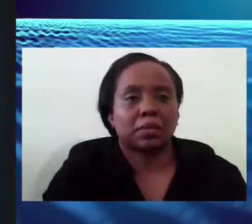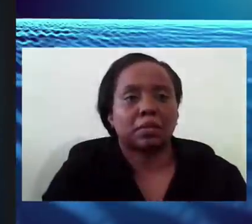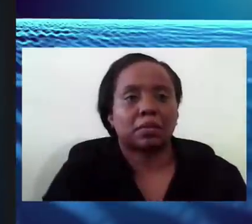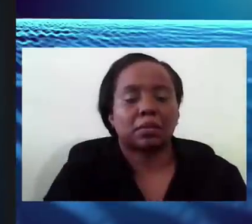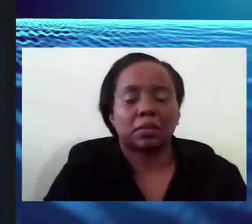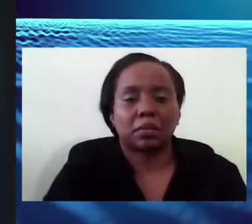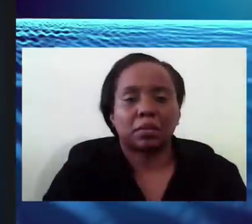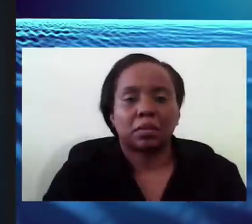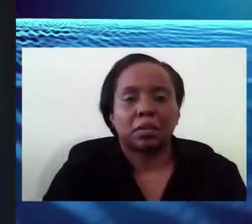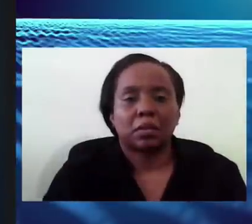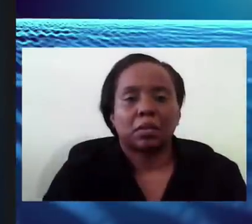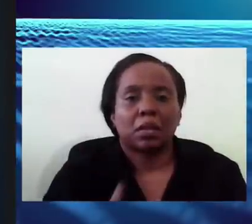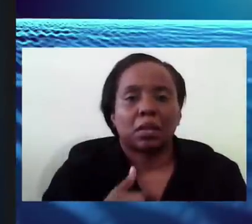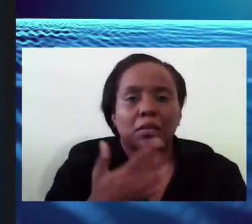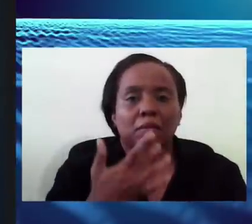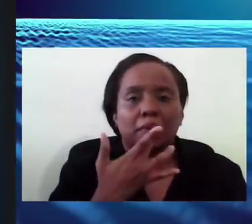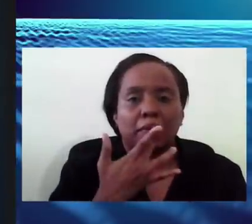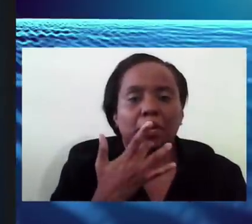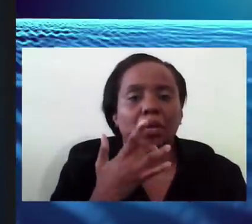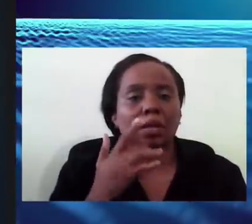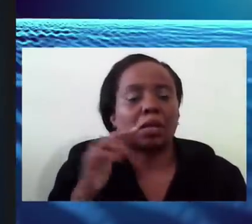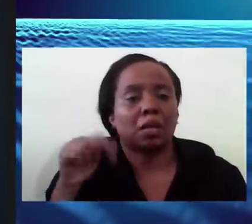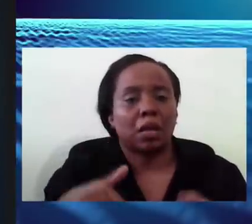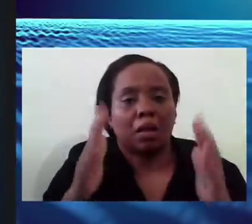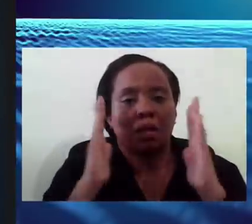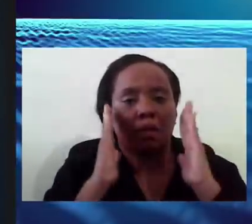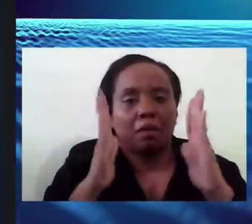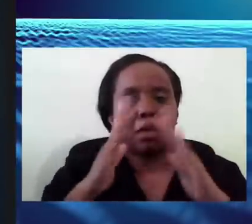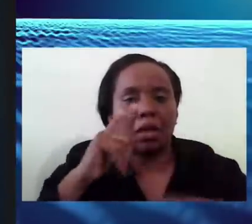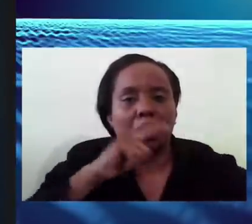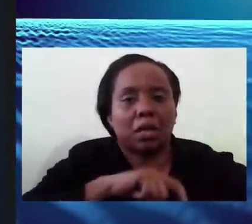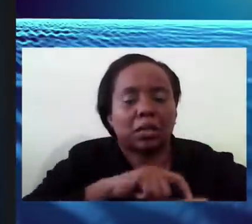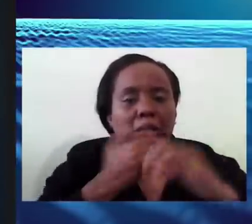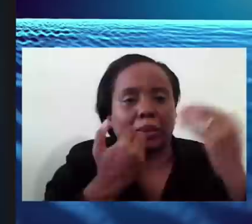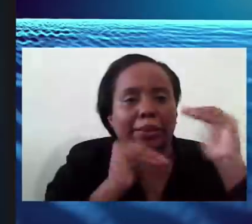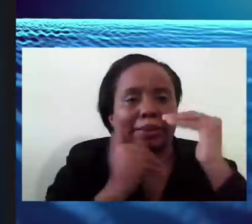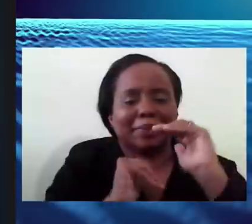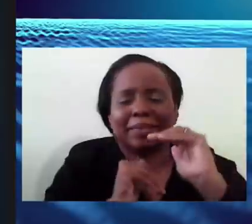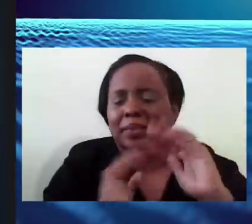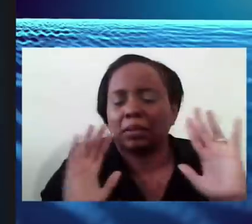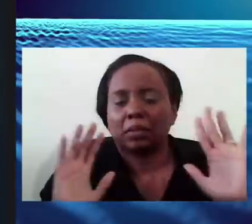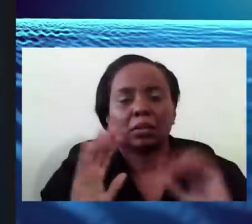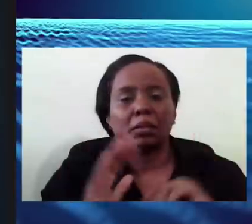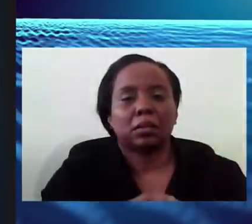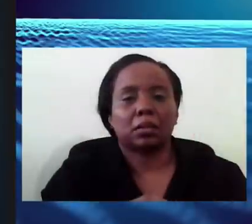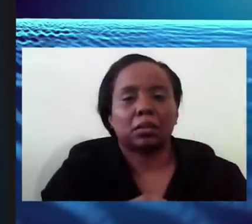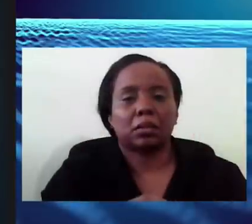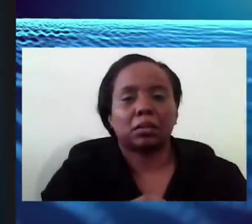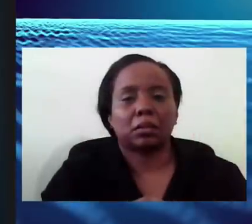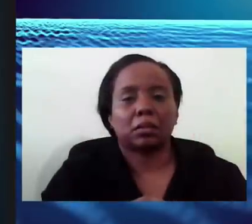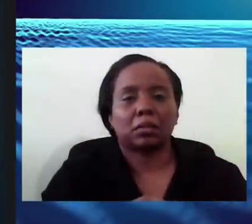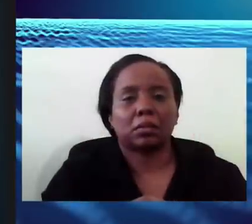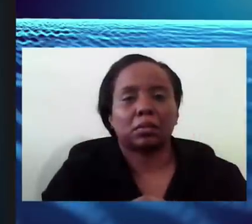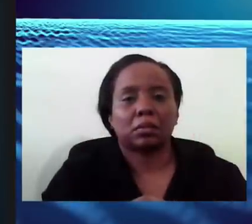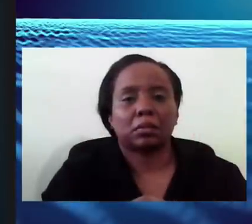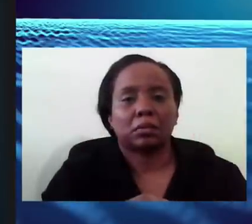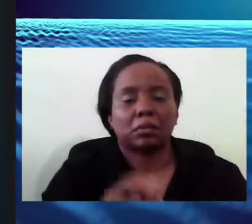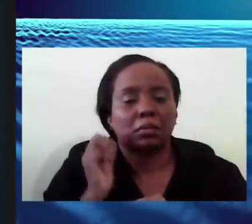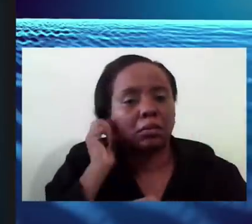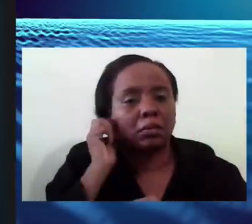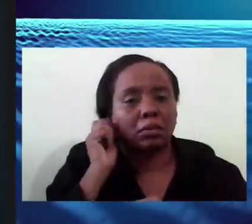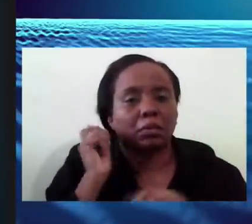We prefer if we keep this one focused. We operate in some time constraints now, with persons having to get back to doing